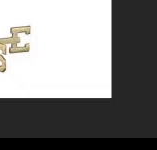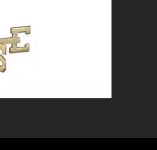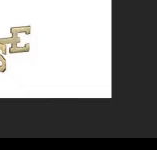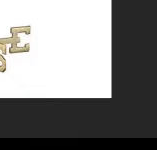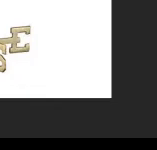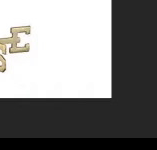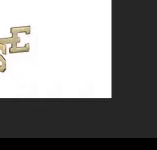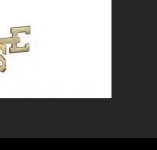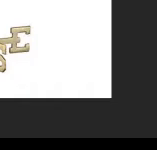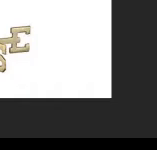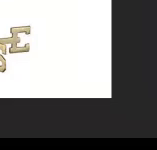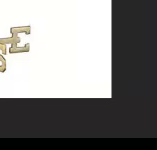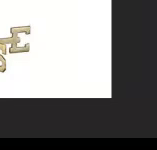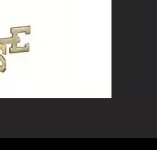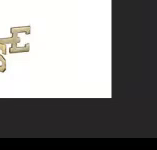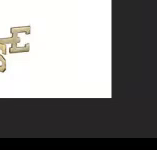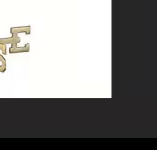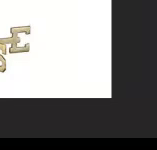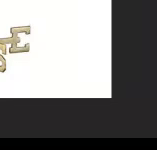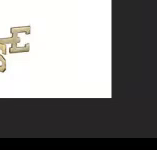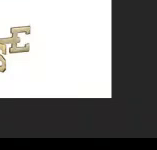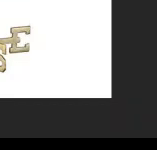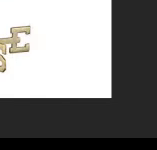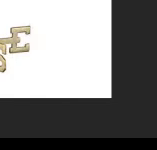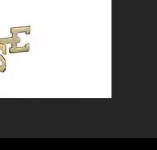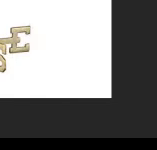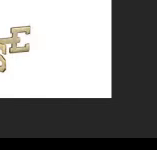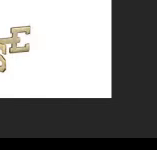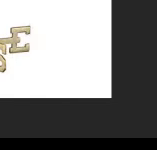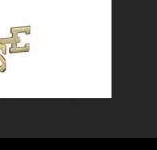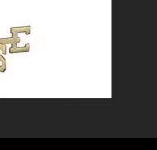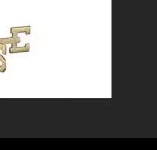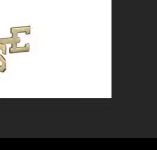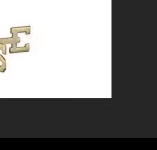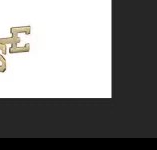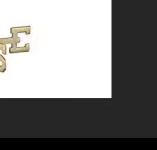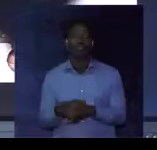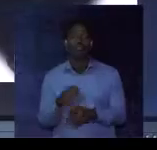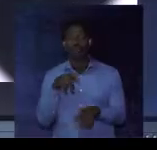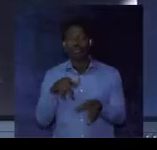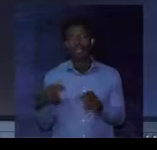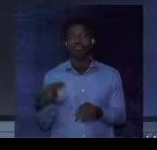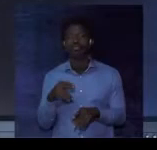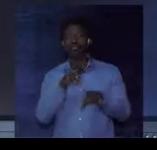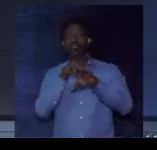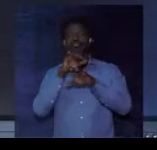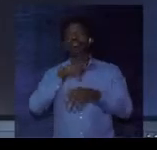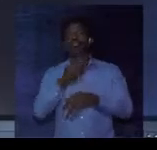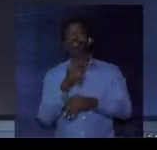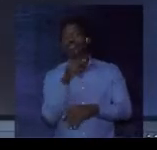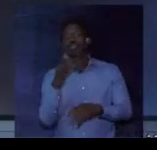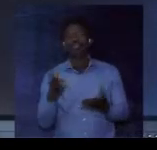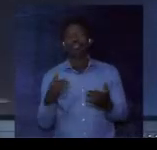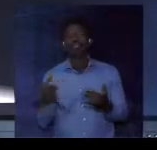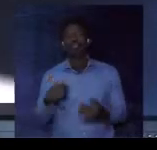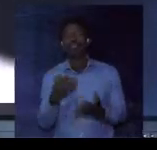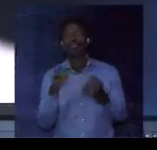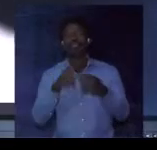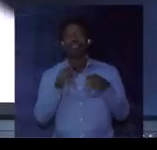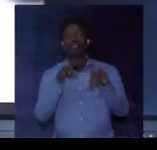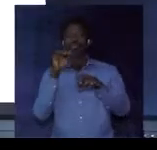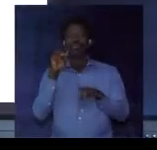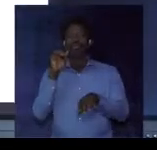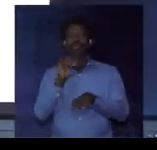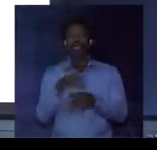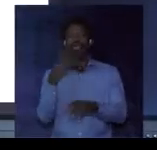to indicate that that's where the direction of wind is coming from. Now let's look at another one. Here we